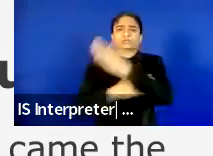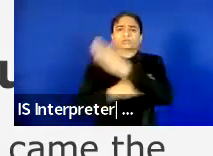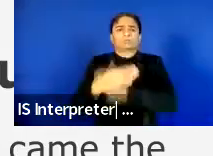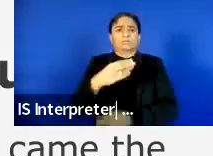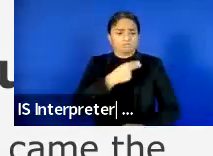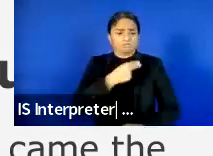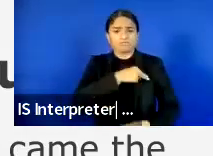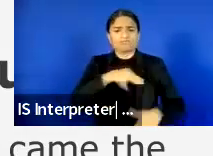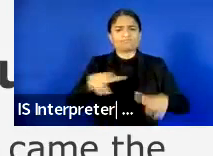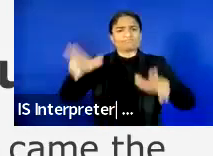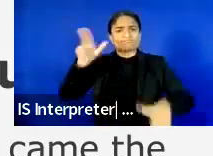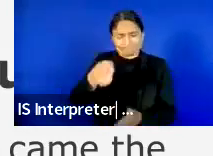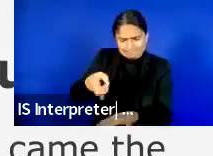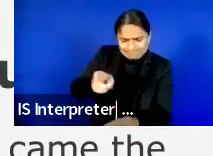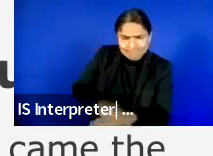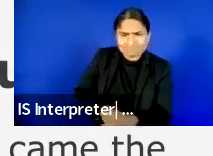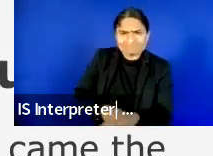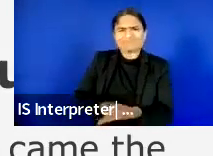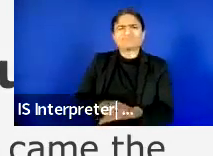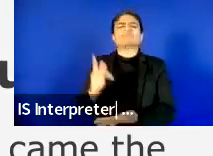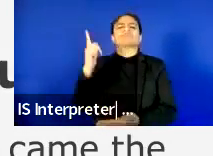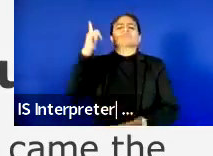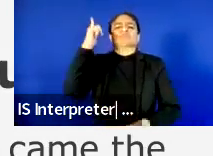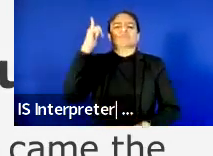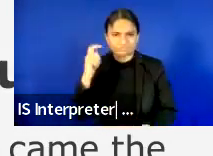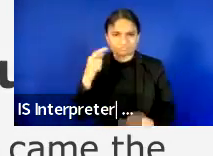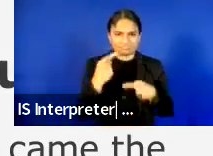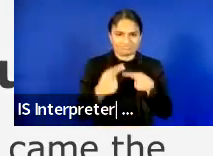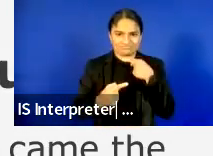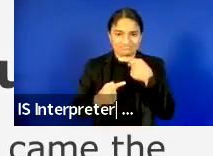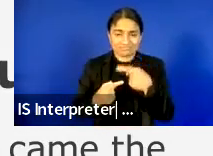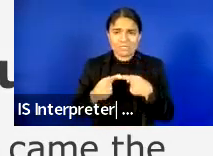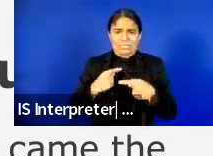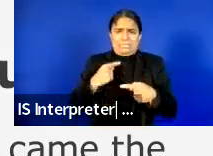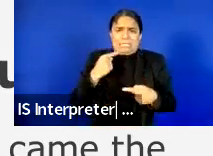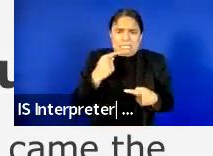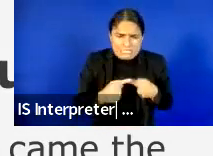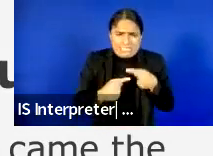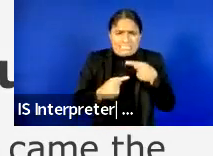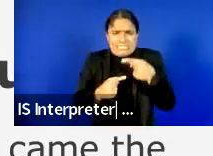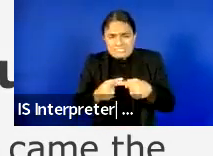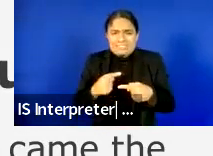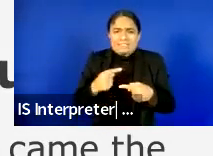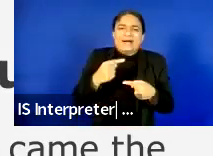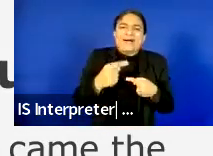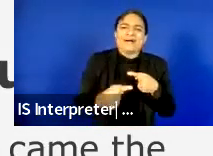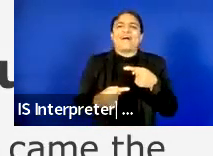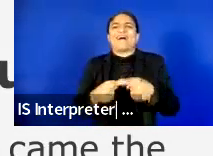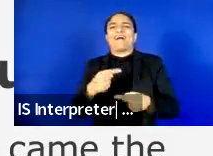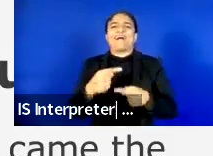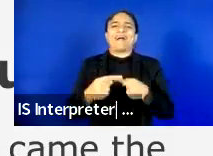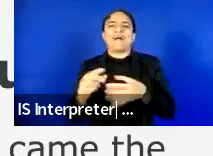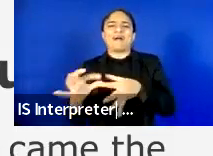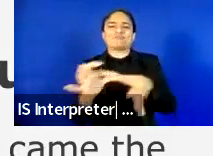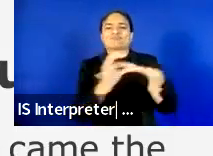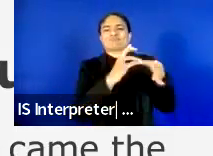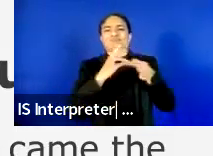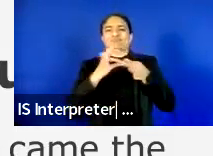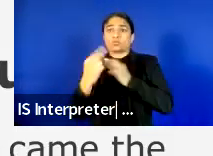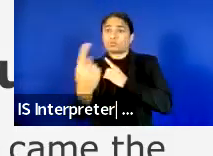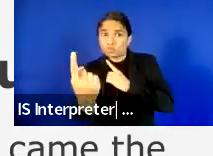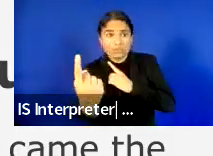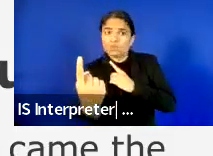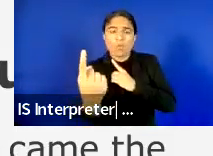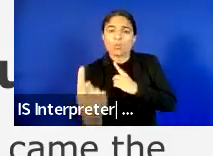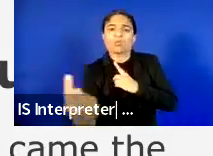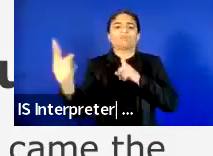out together. It's not just you. We can do it together. And, you know, the protocol, the Women Deliver